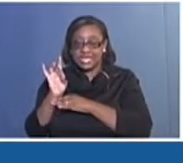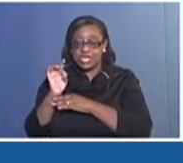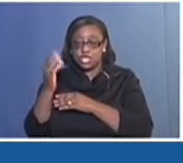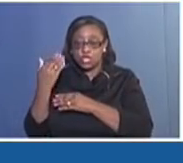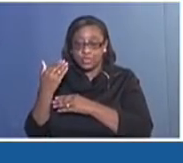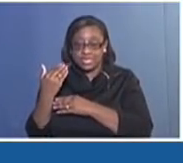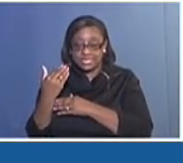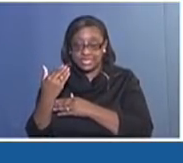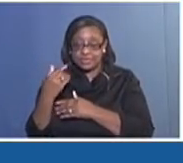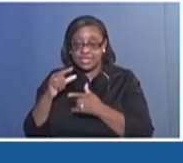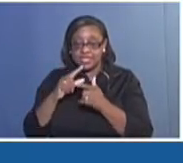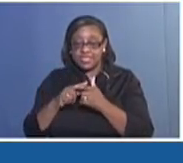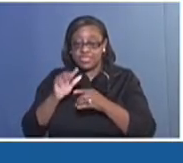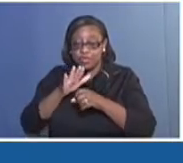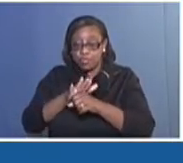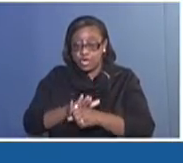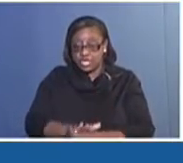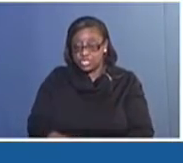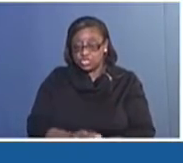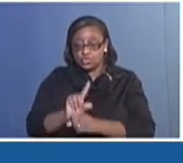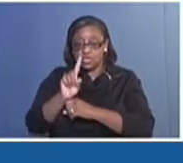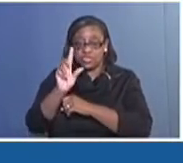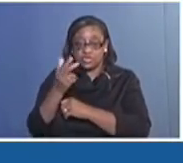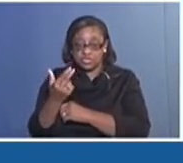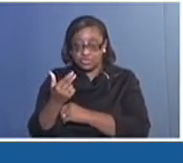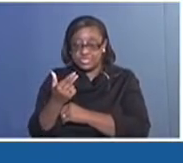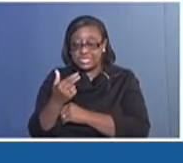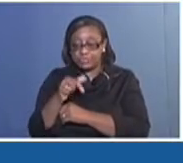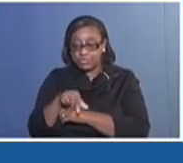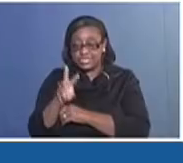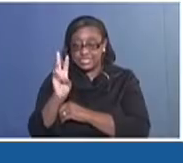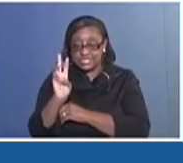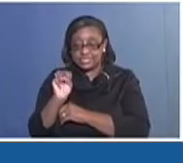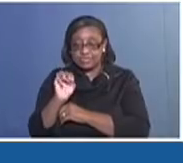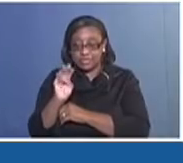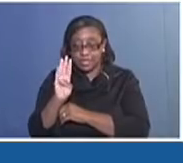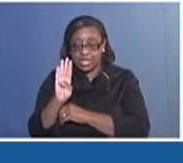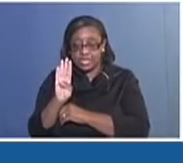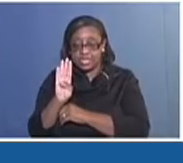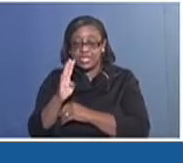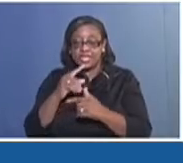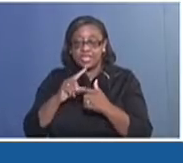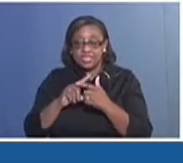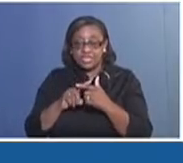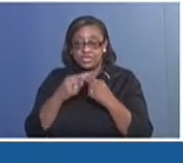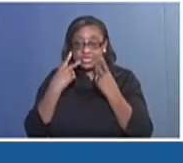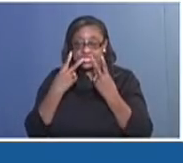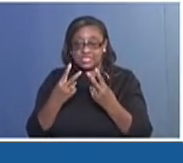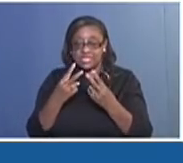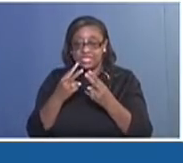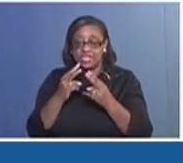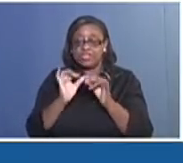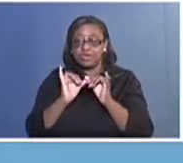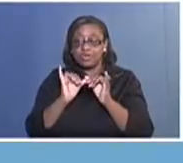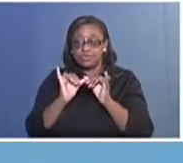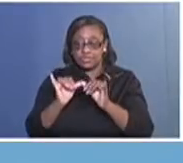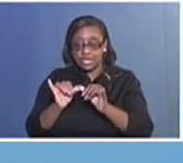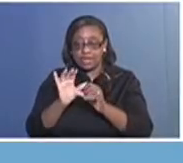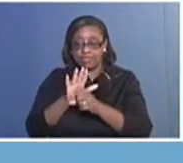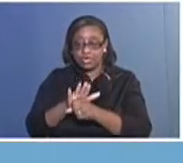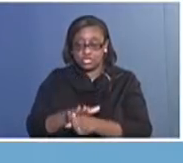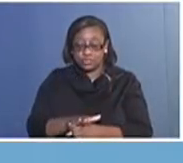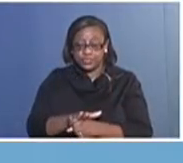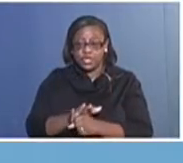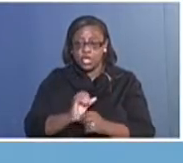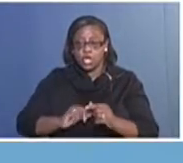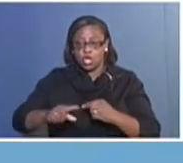miles per hour. The barometric pressure 1,013.6 millibars. That is 29.93 inches, and the pressure is steady. Temperatures around